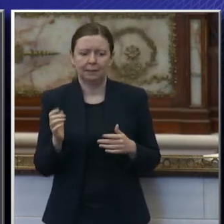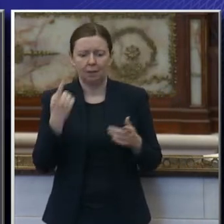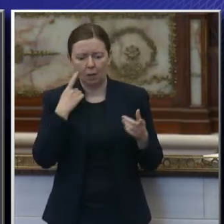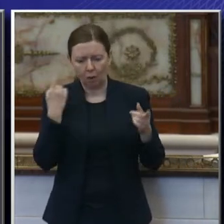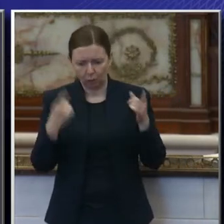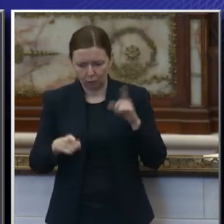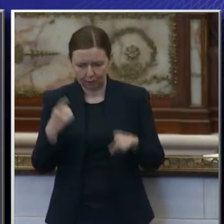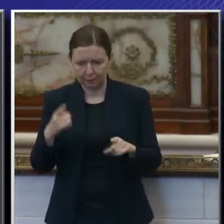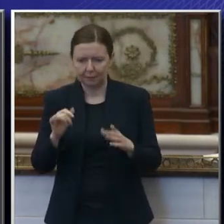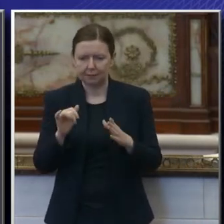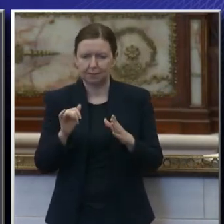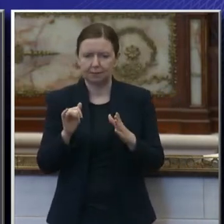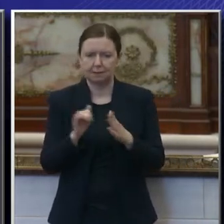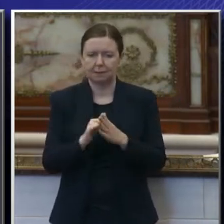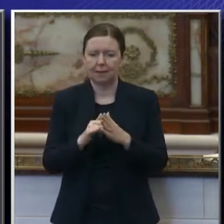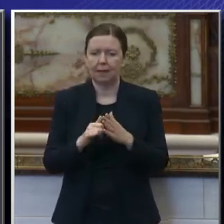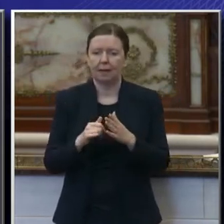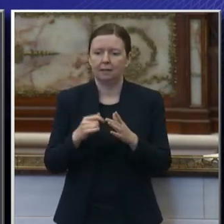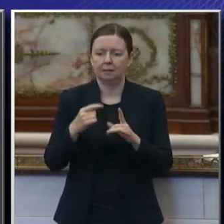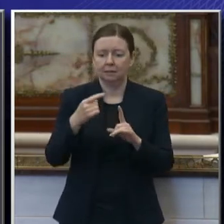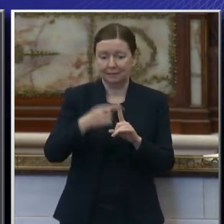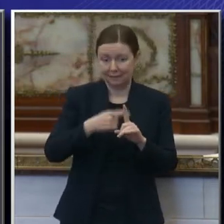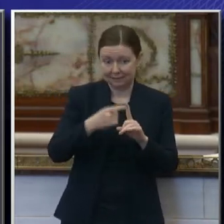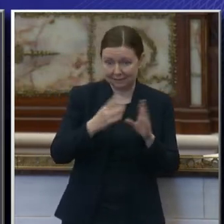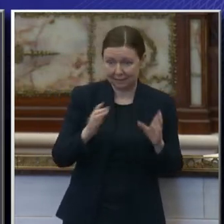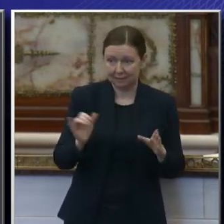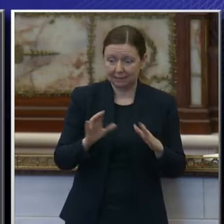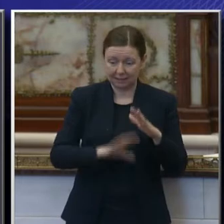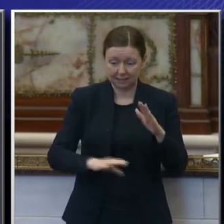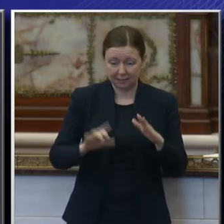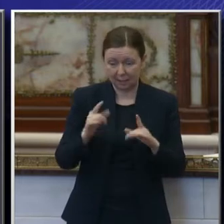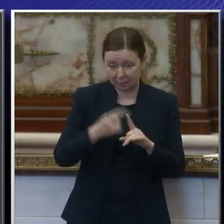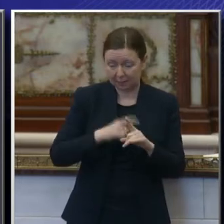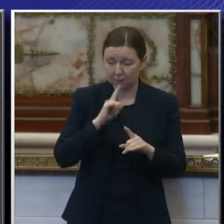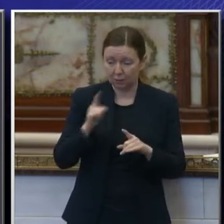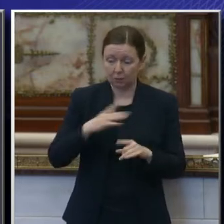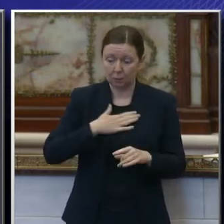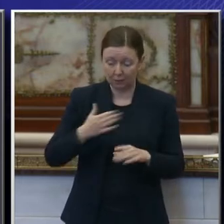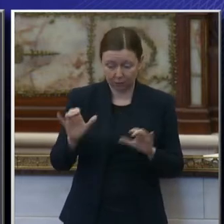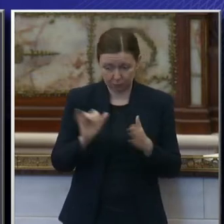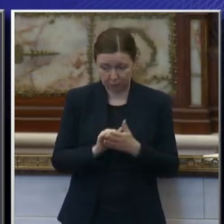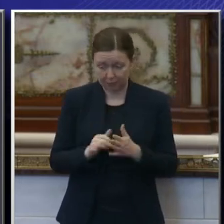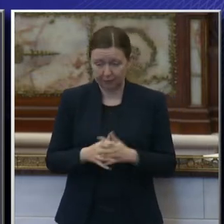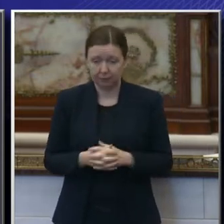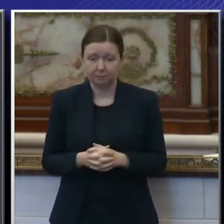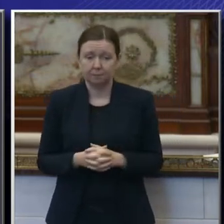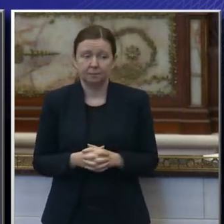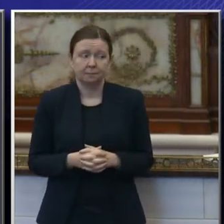that goes to the tenants as subleases. Are you guys willing to entertain that?